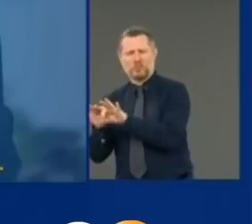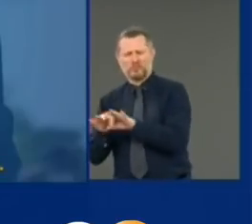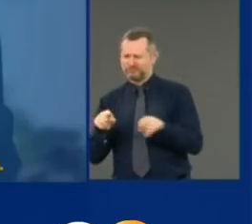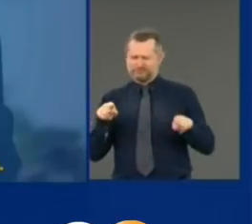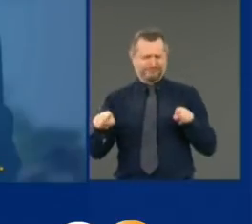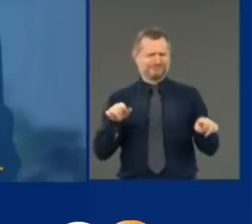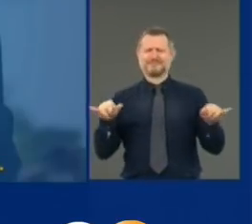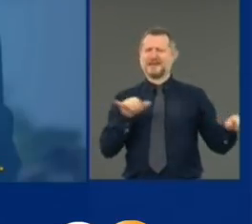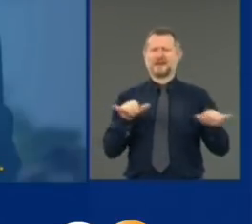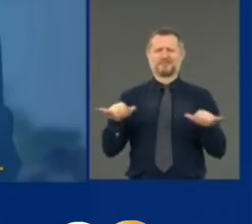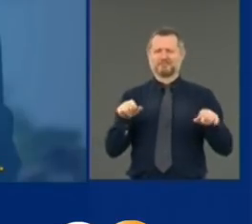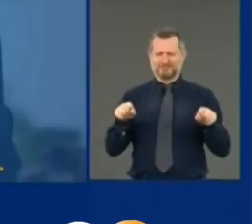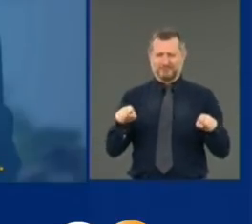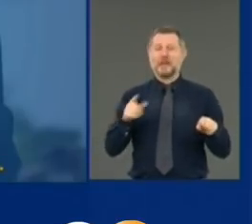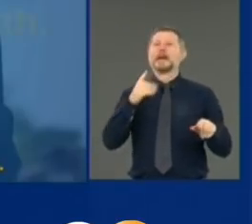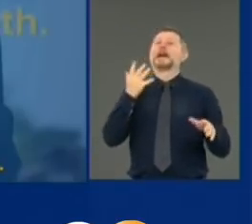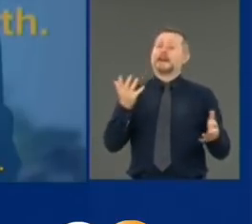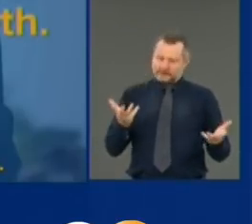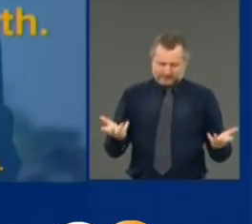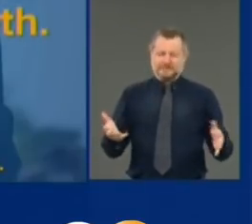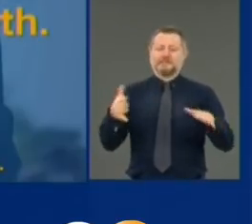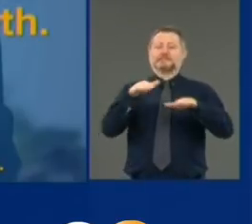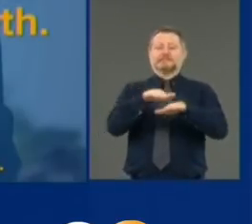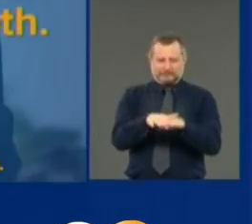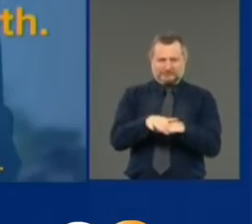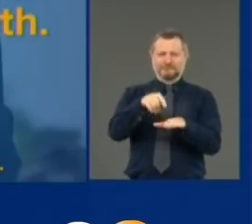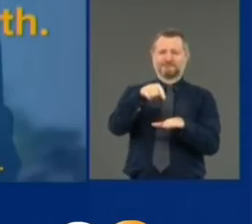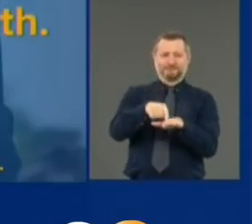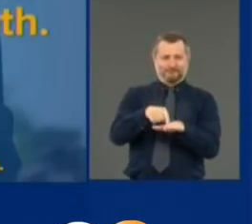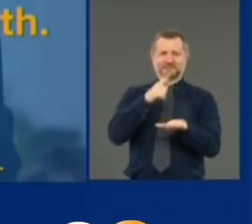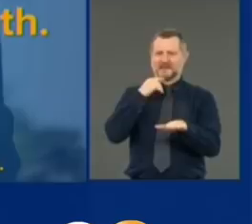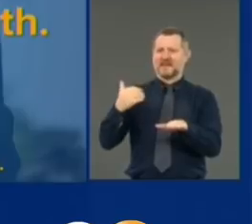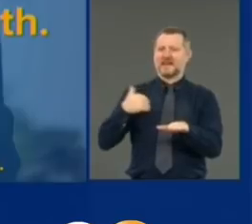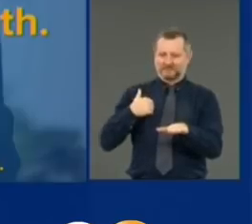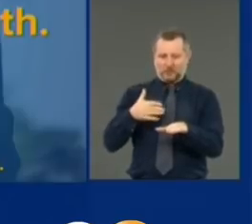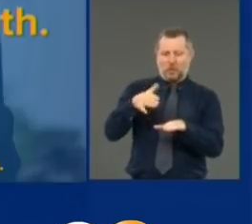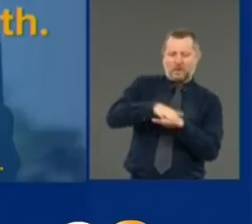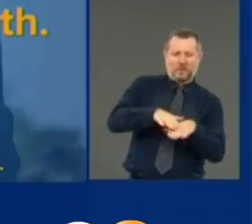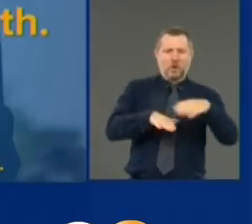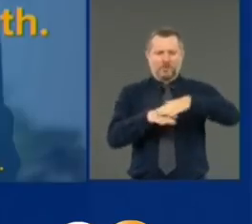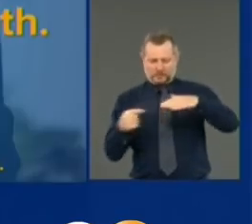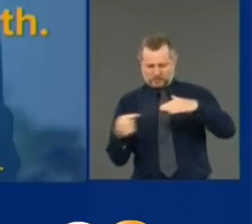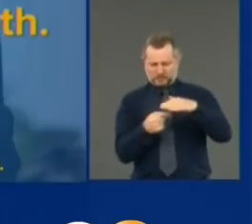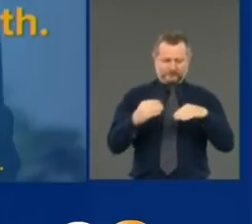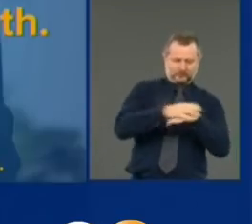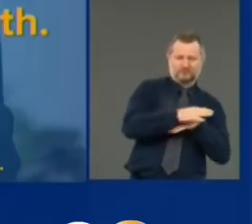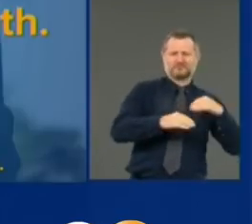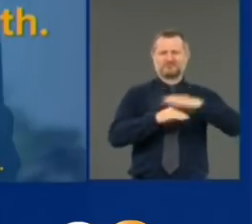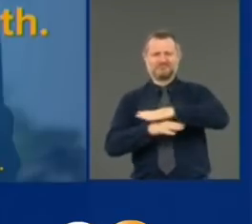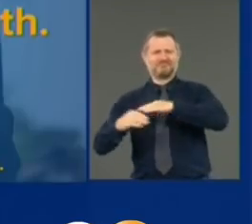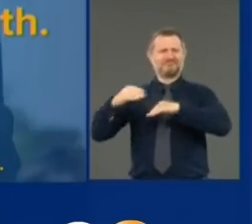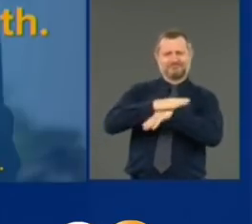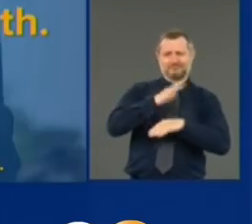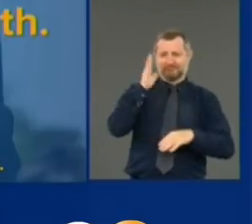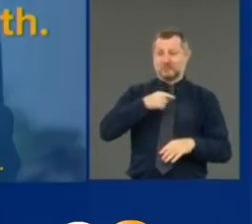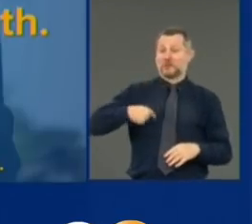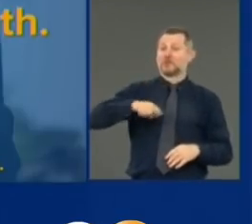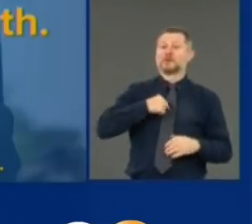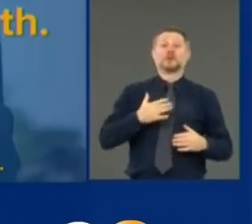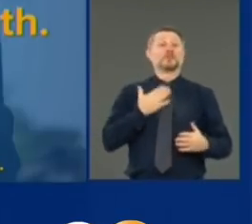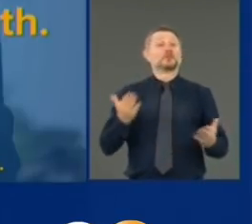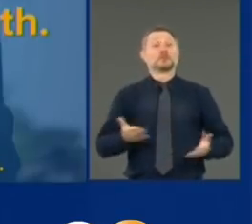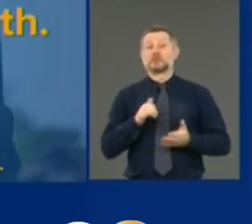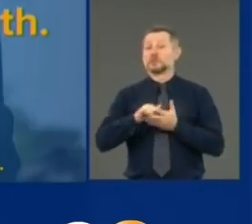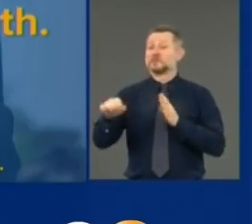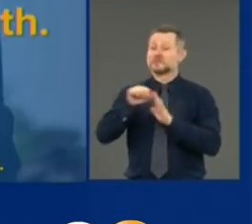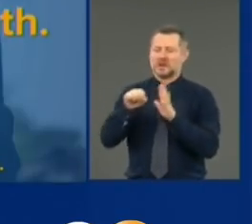there's an intersection where the two issues run into each other. I'm pleased to report today that New York State has made great